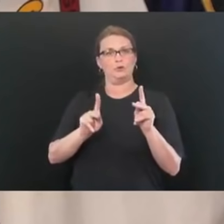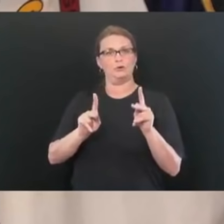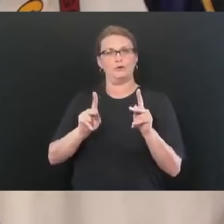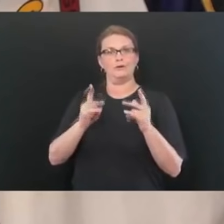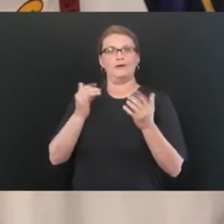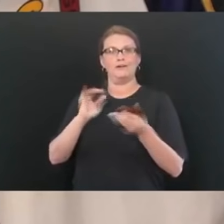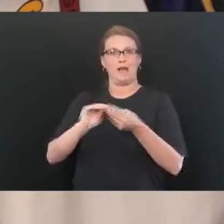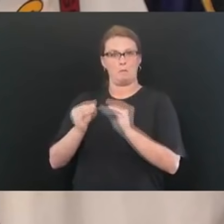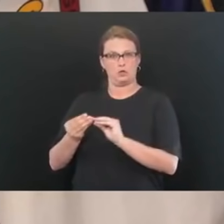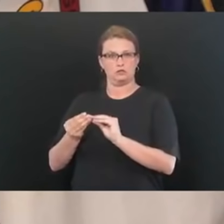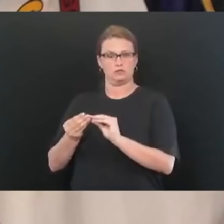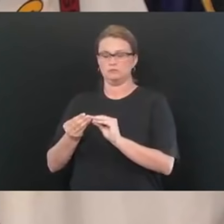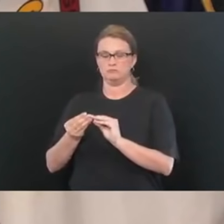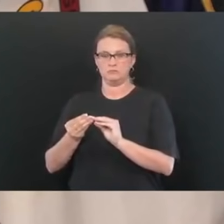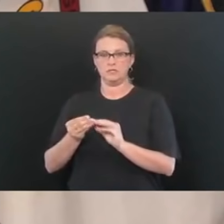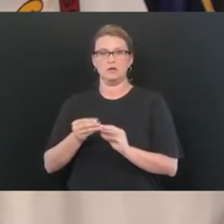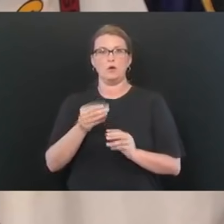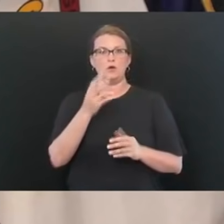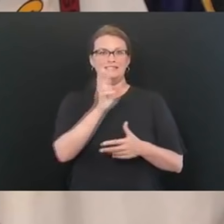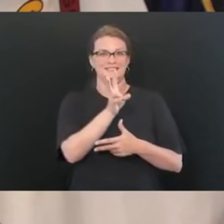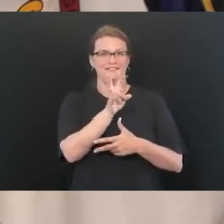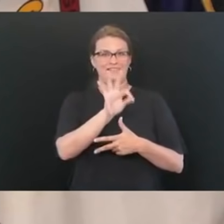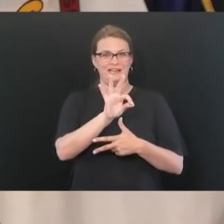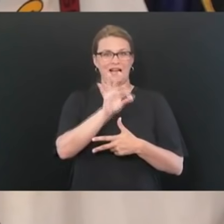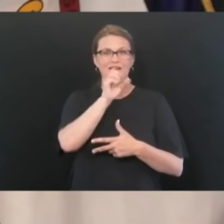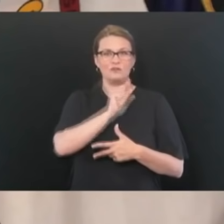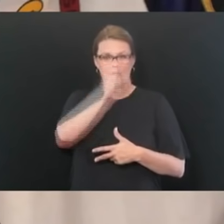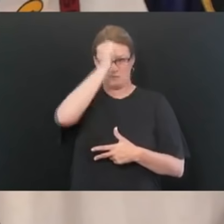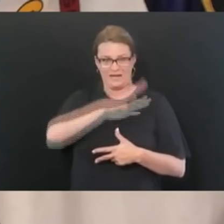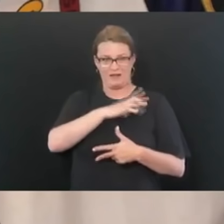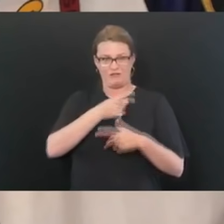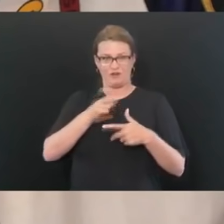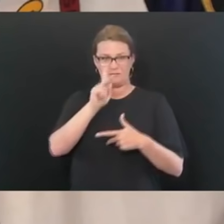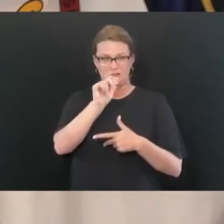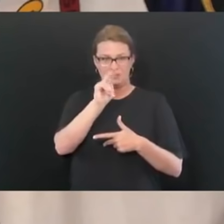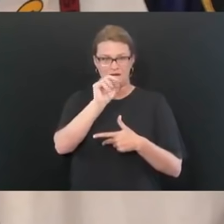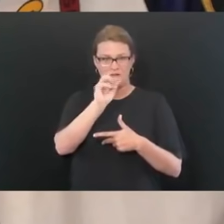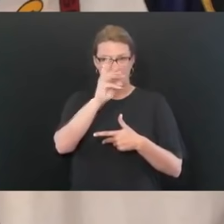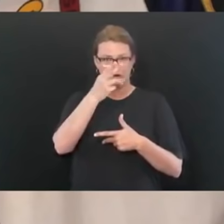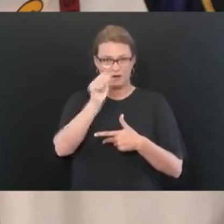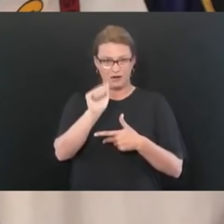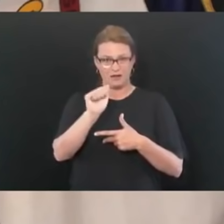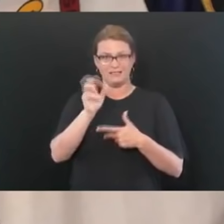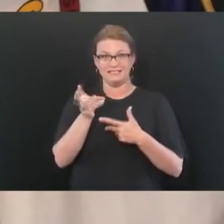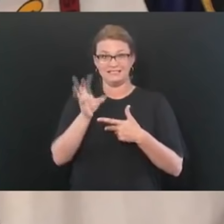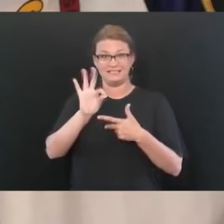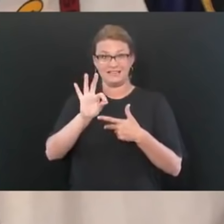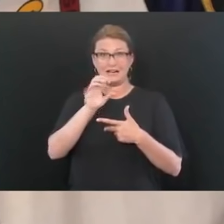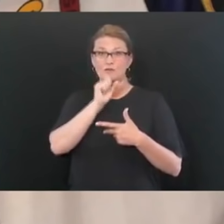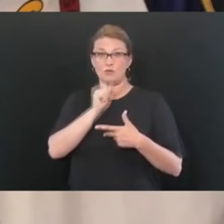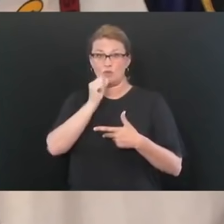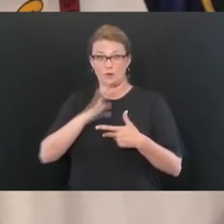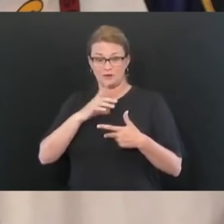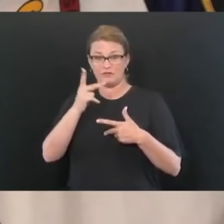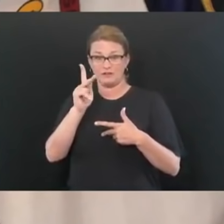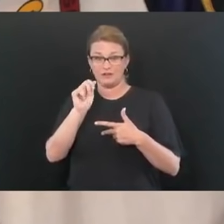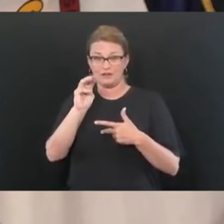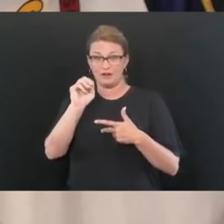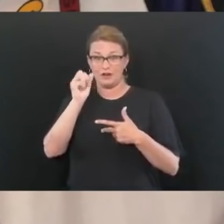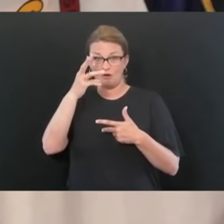One was a 79-year-old male in Kanawha County, a 69-year-old female in Kanawha County, and